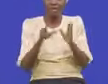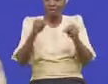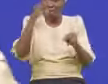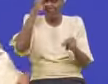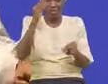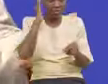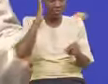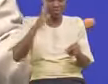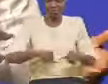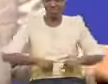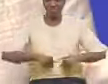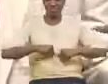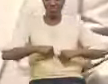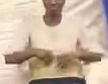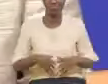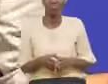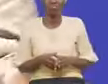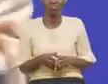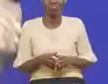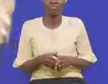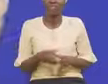Bena ame aɖeke na gaƒo adegbe o.